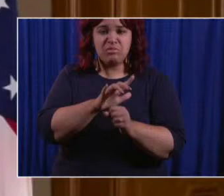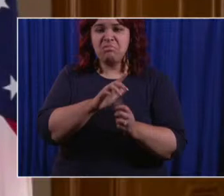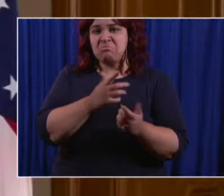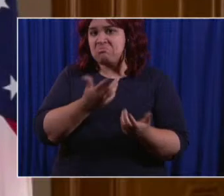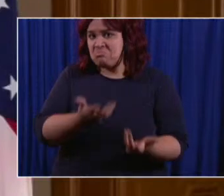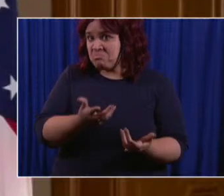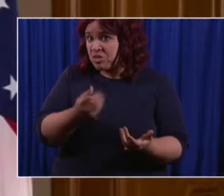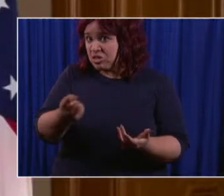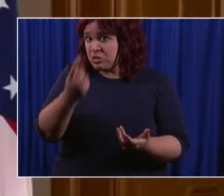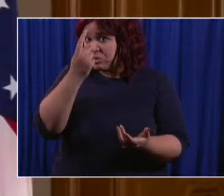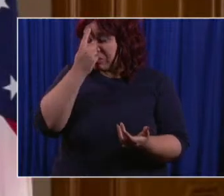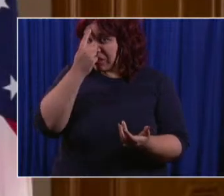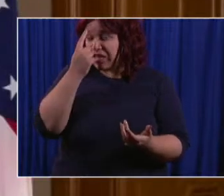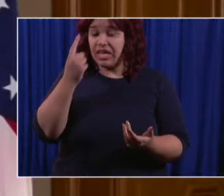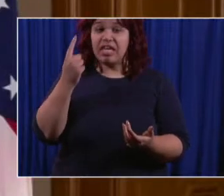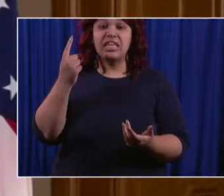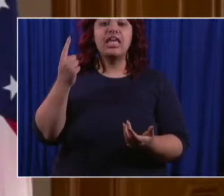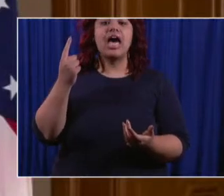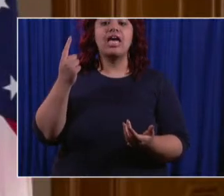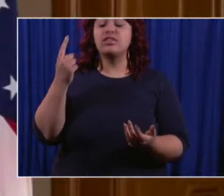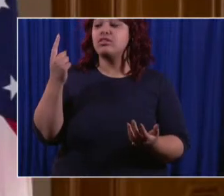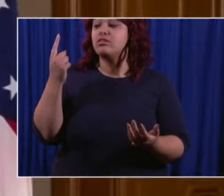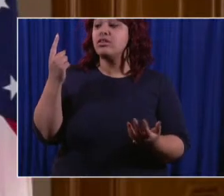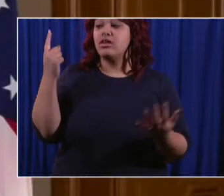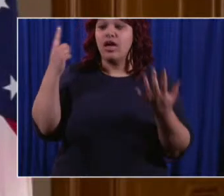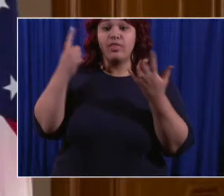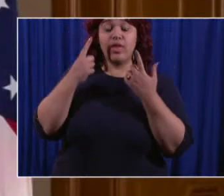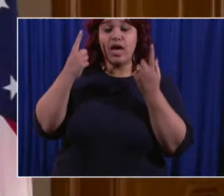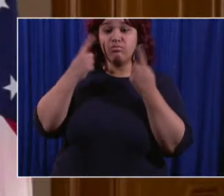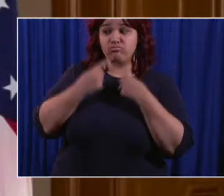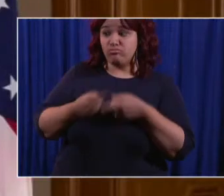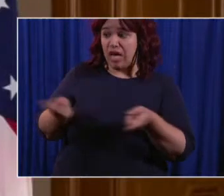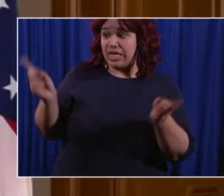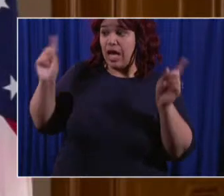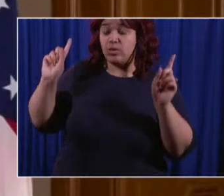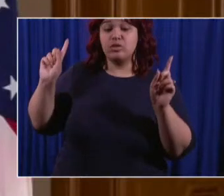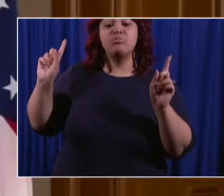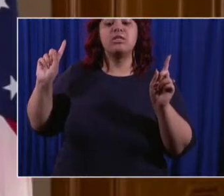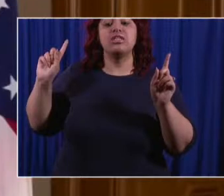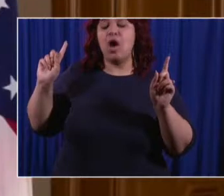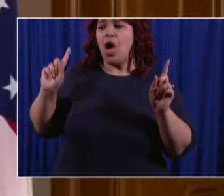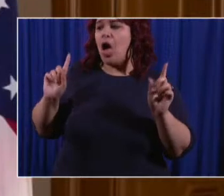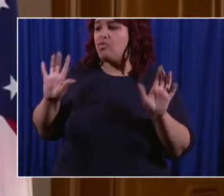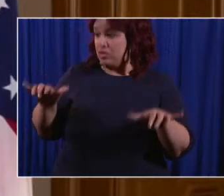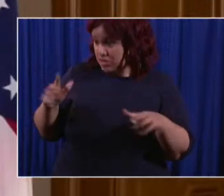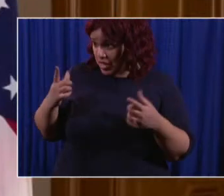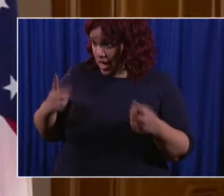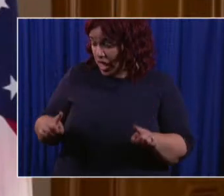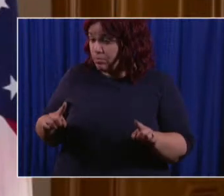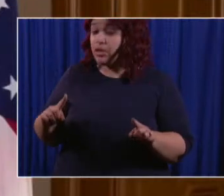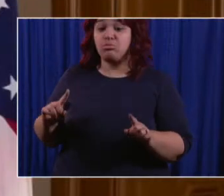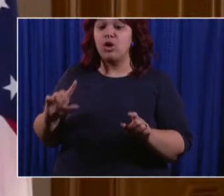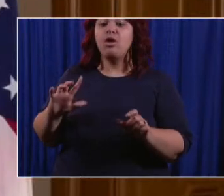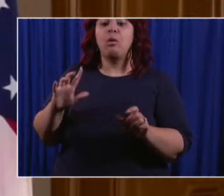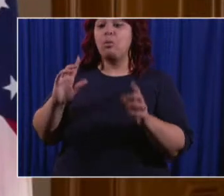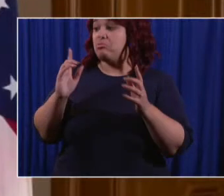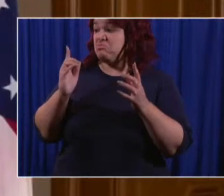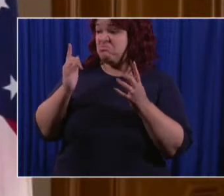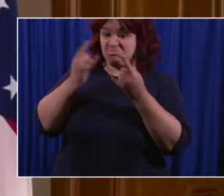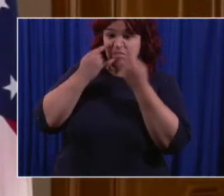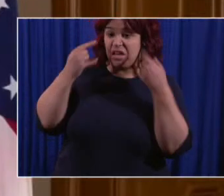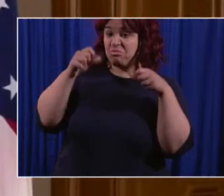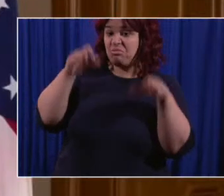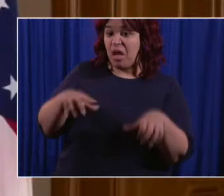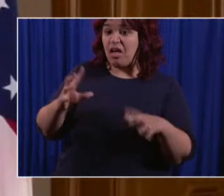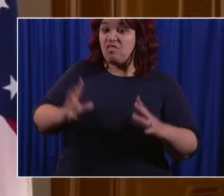of no masks for fully vaccinated people was misinterpreted and more people won't get vaccinated because they think everything is back to